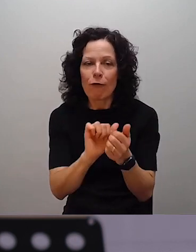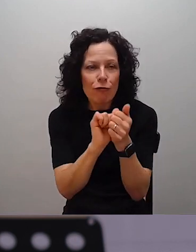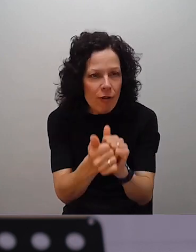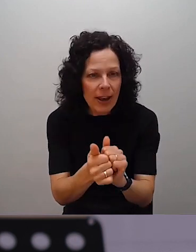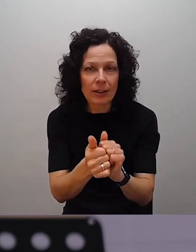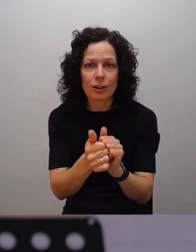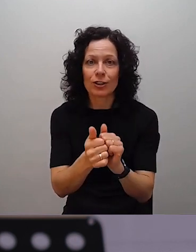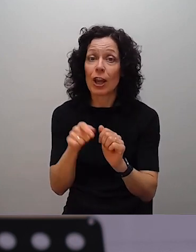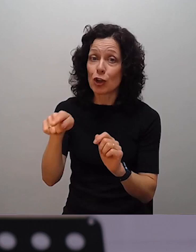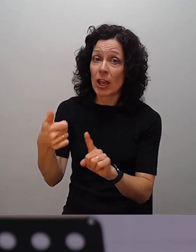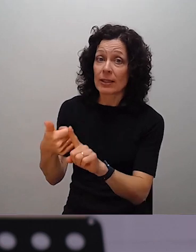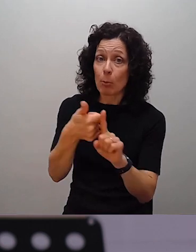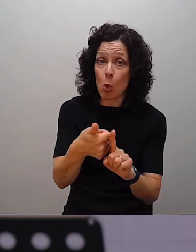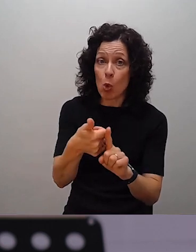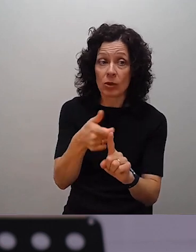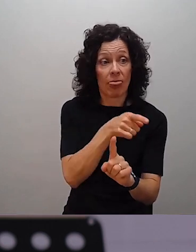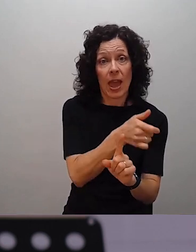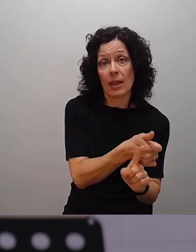that she supports, that supports her.